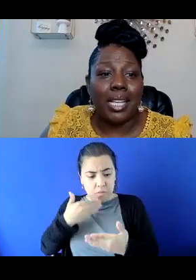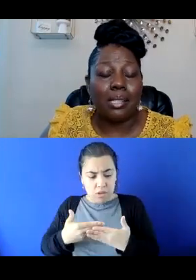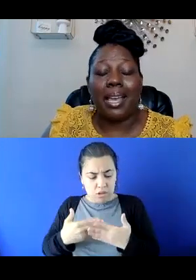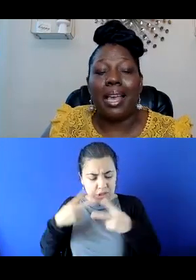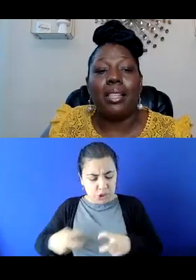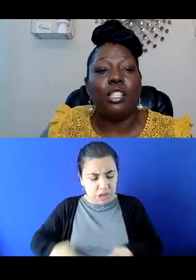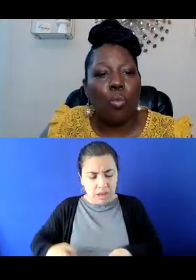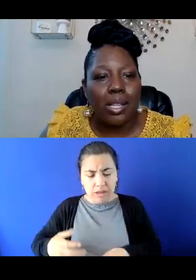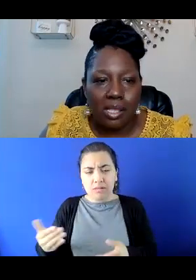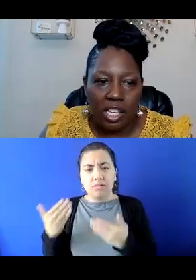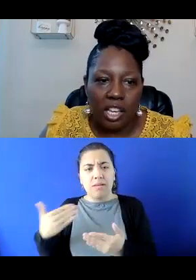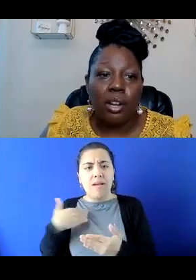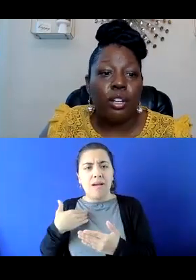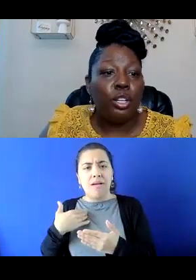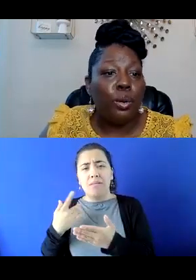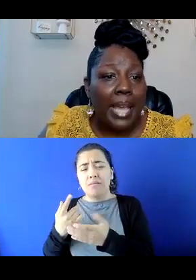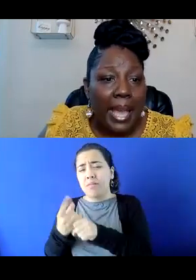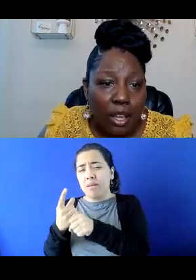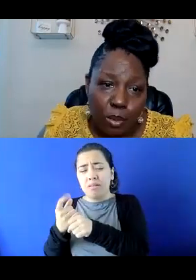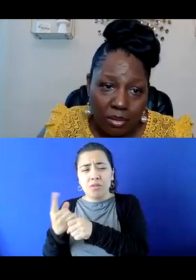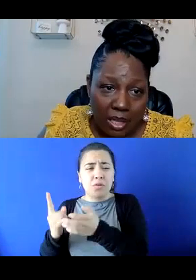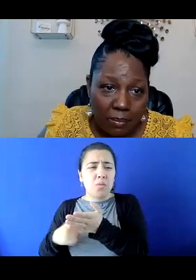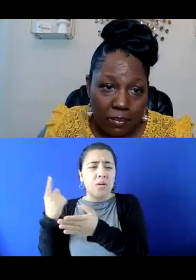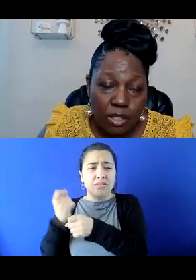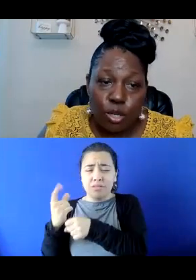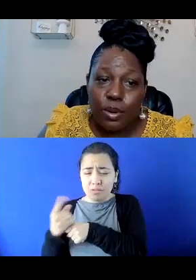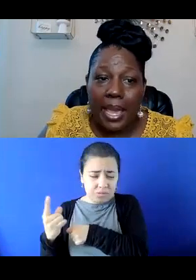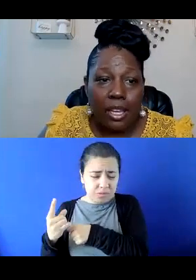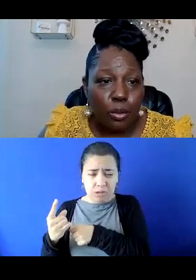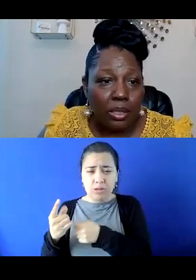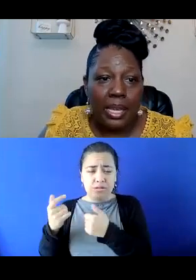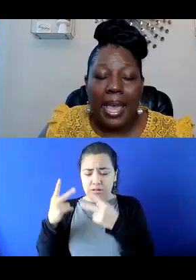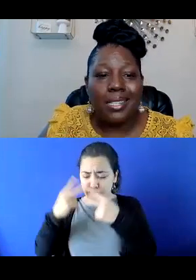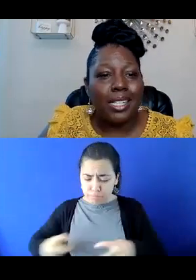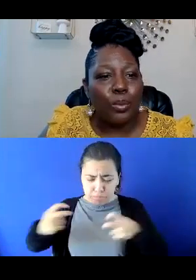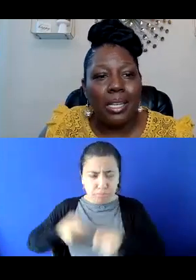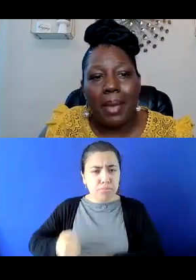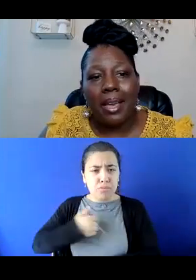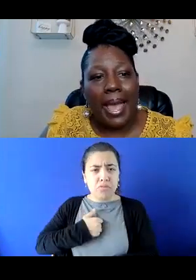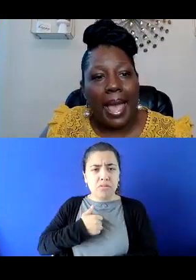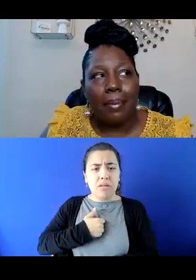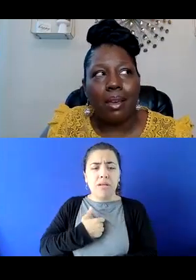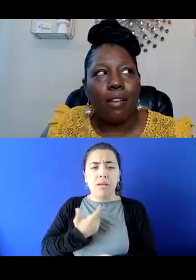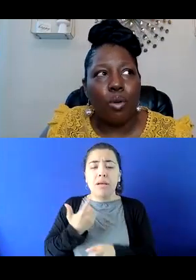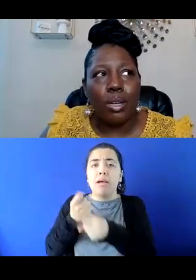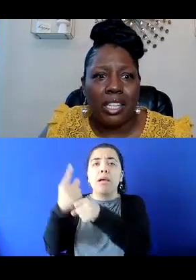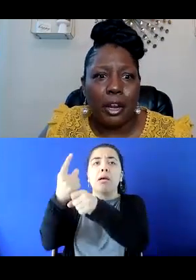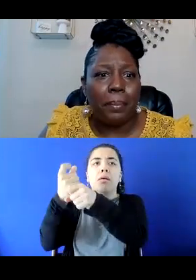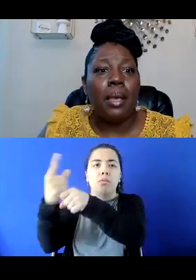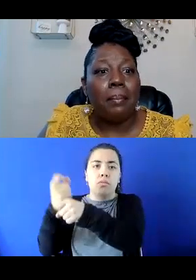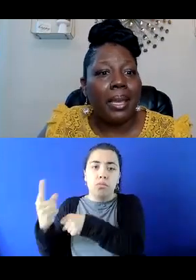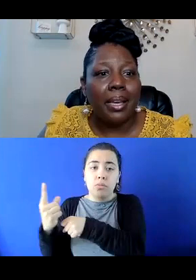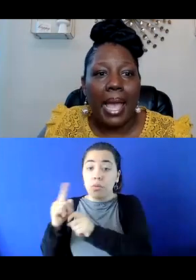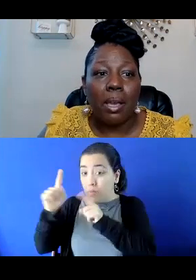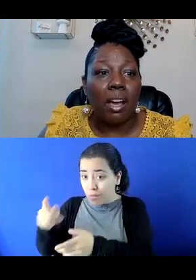an assessment at least once a year. Do it annually. Do it annually and just really make a habit of going to